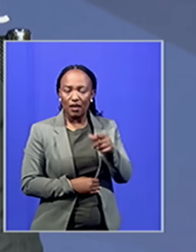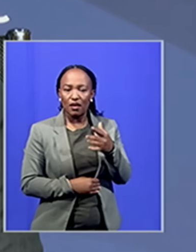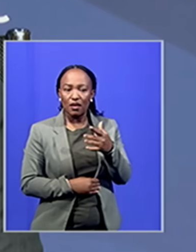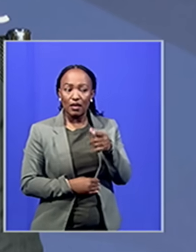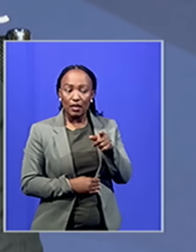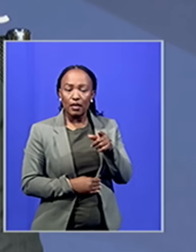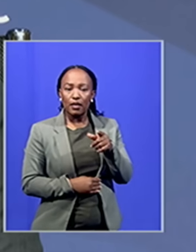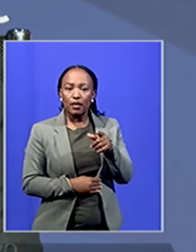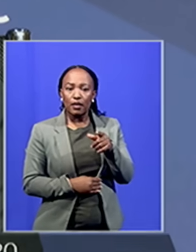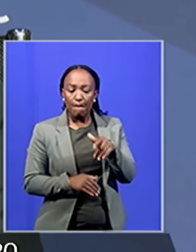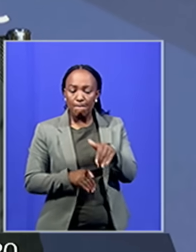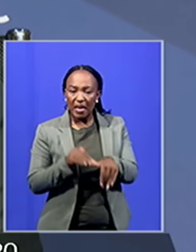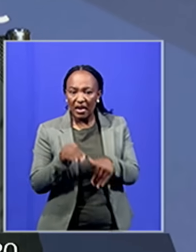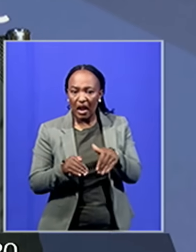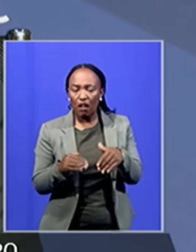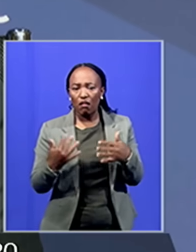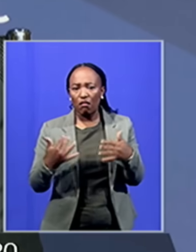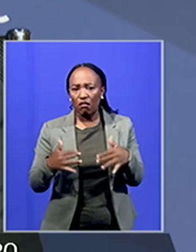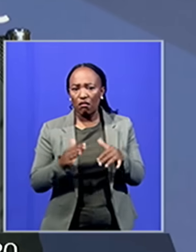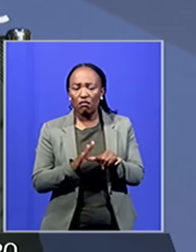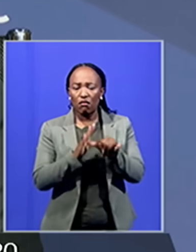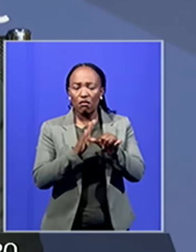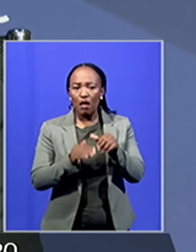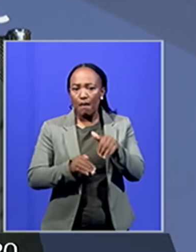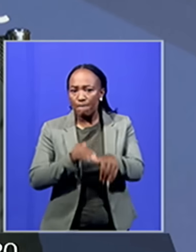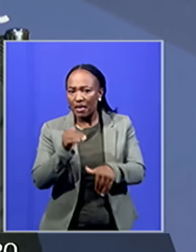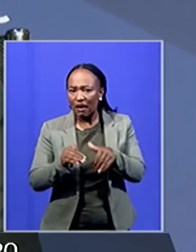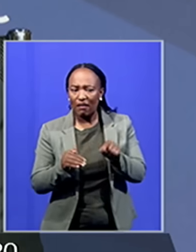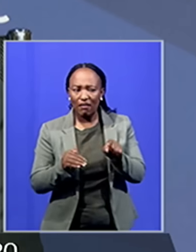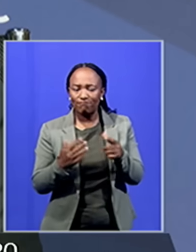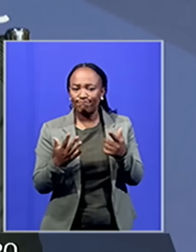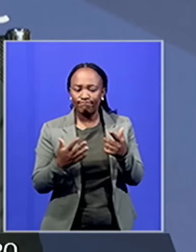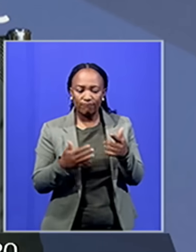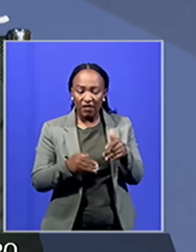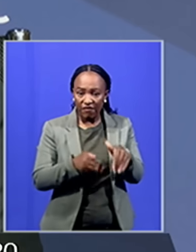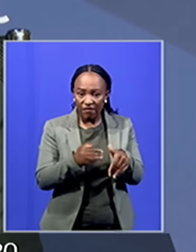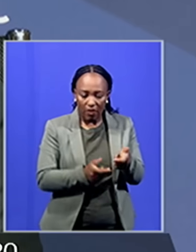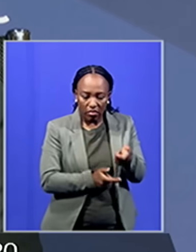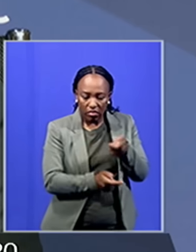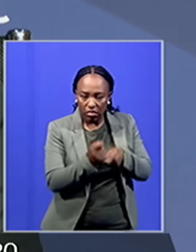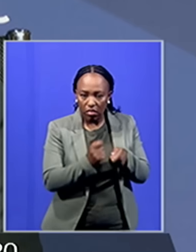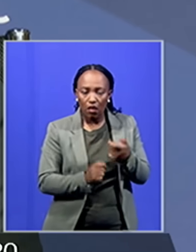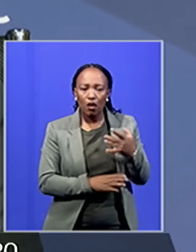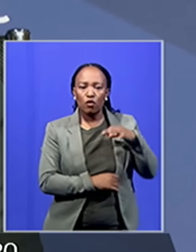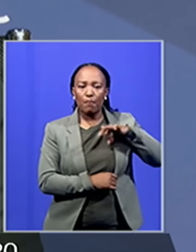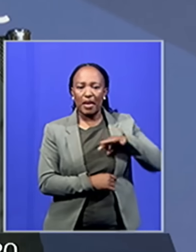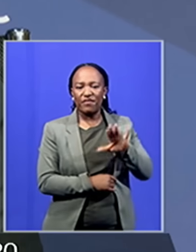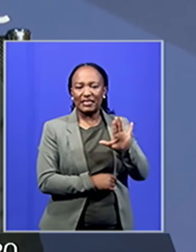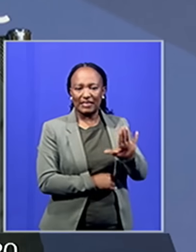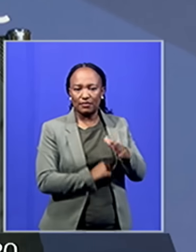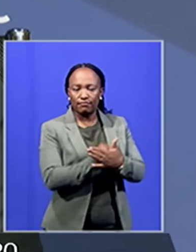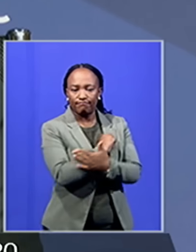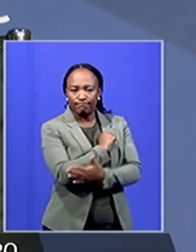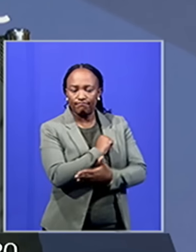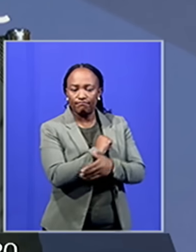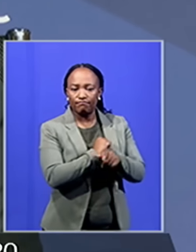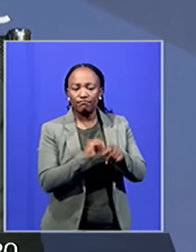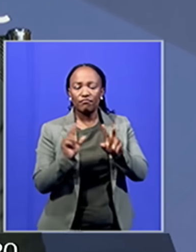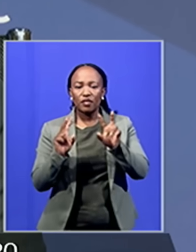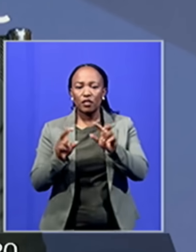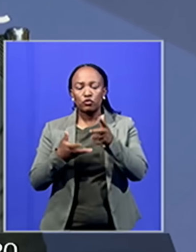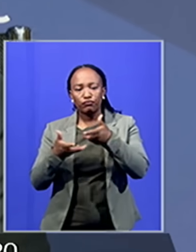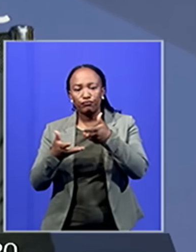should benefit those countries and communities where those minerals are found and extracted. Beneficiation at source also spoke on issues